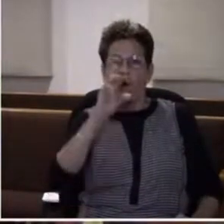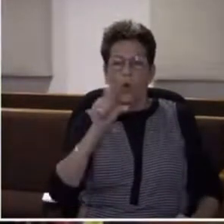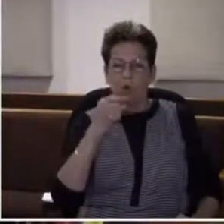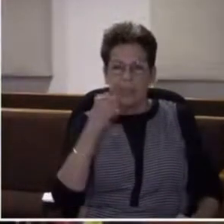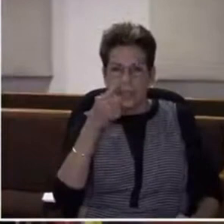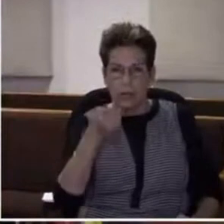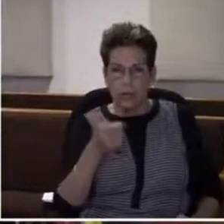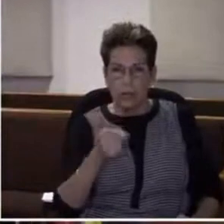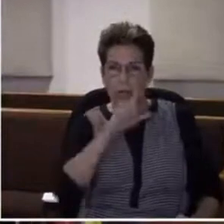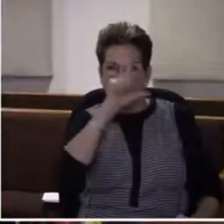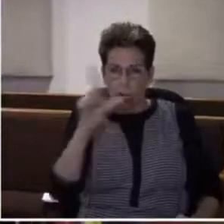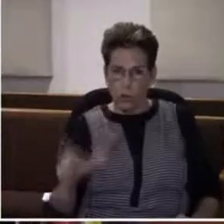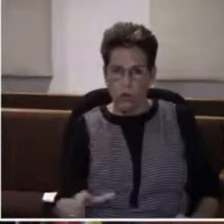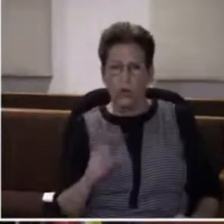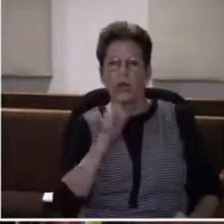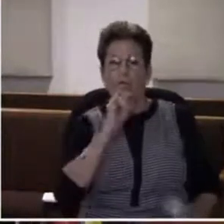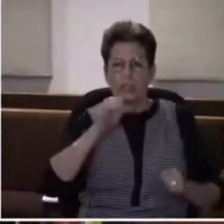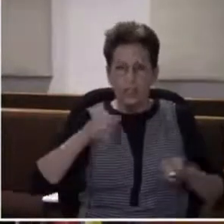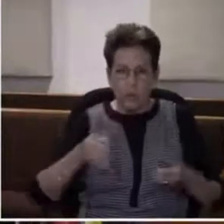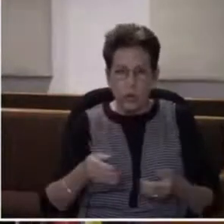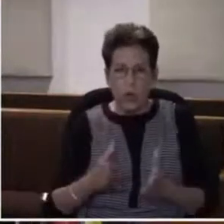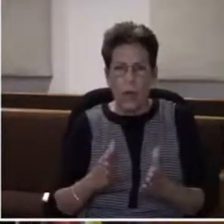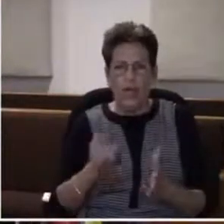the Lord is the way you survive.